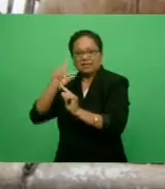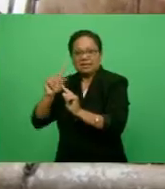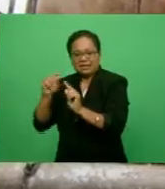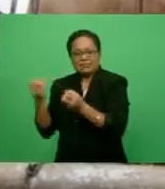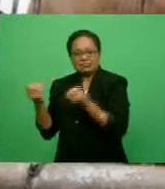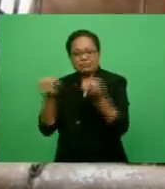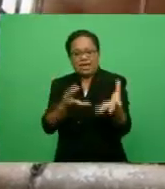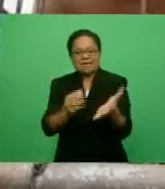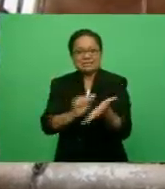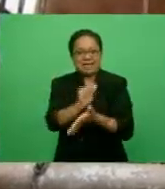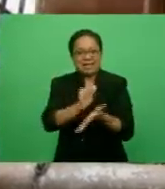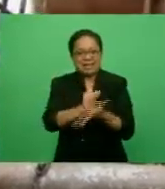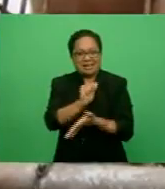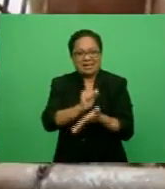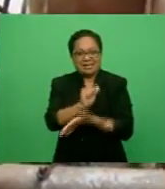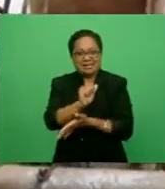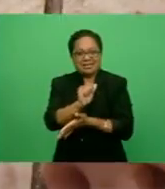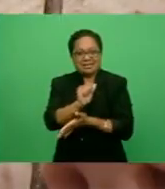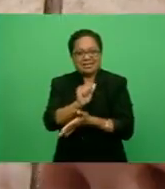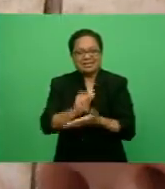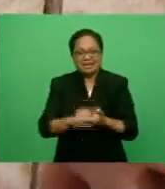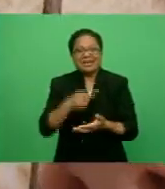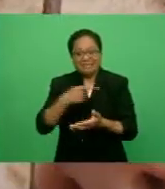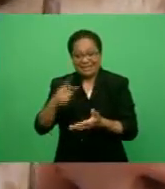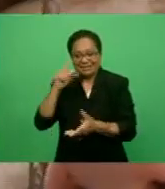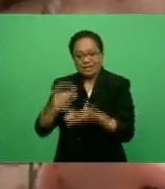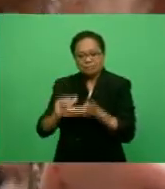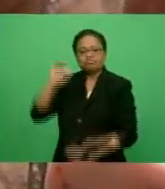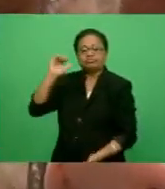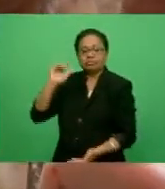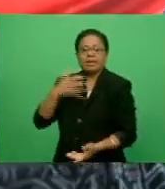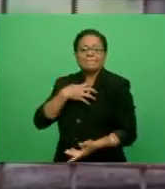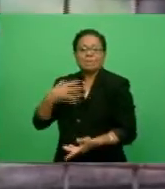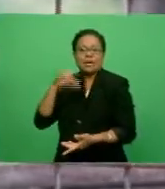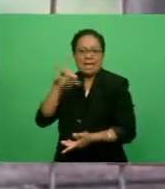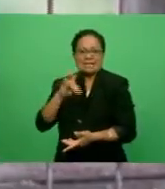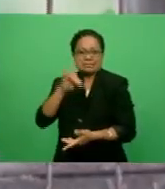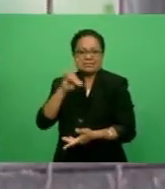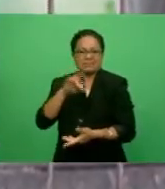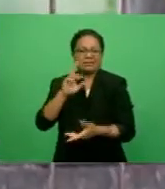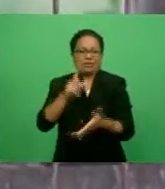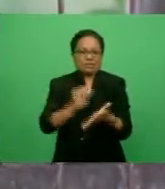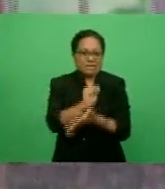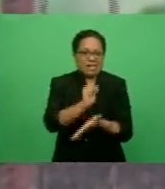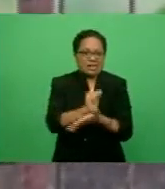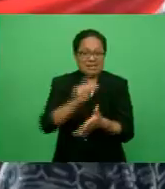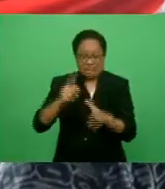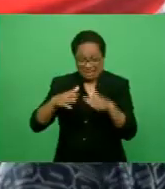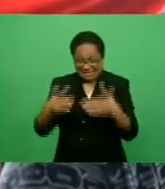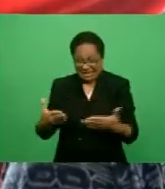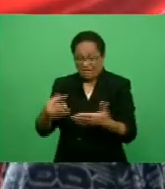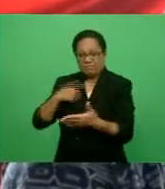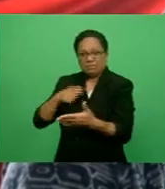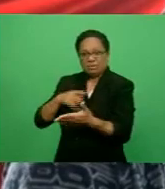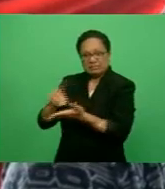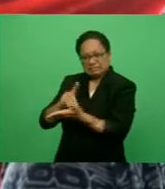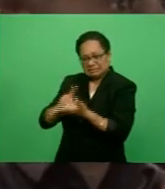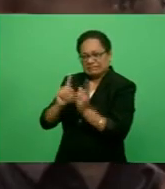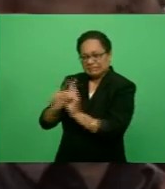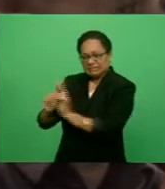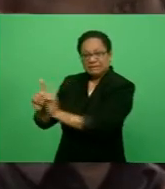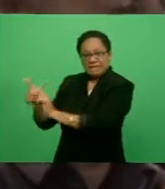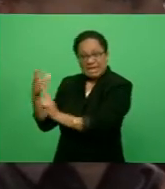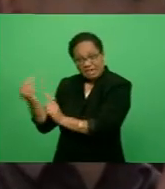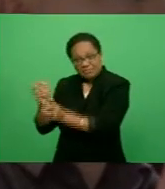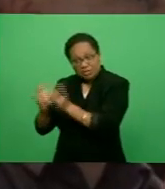tuberculosis, then we can increase the number of head, and then we can raise milk production and beef cattle production.